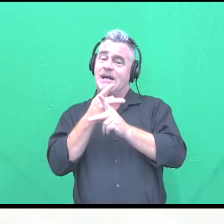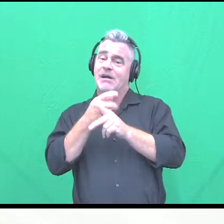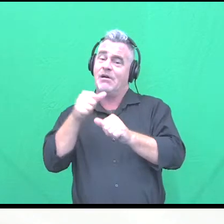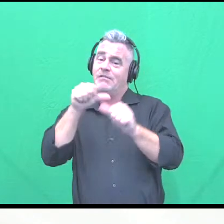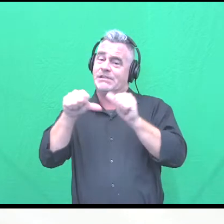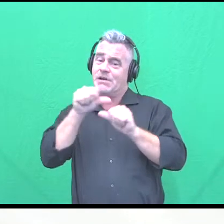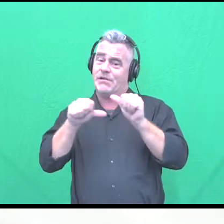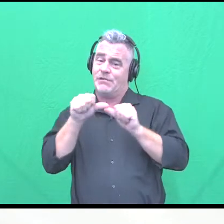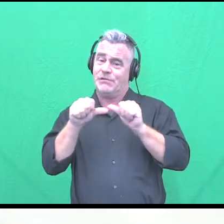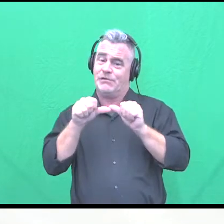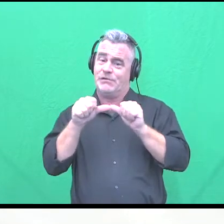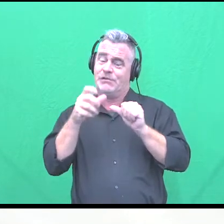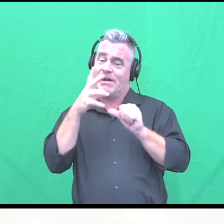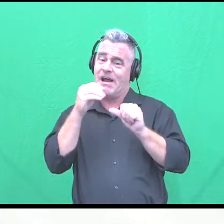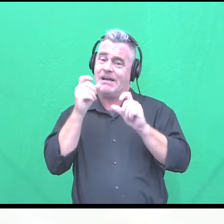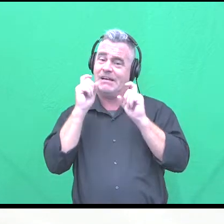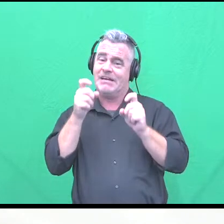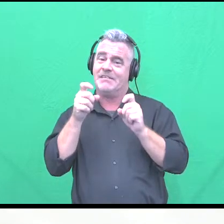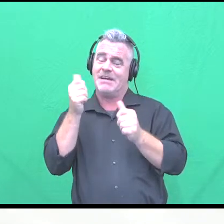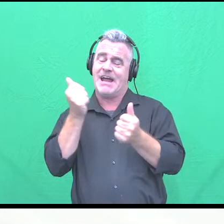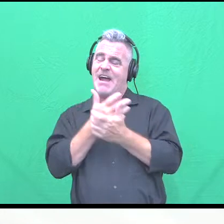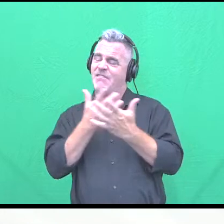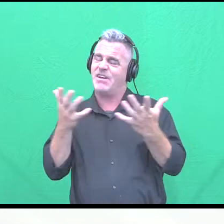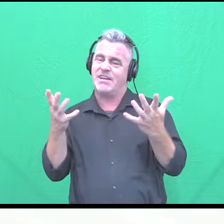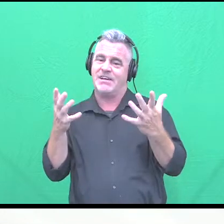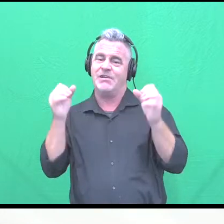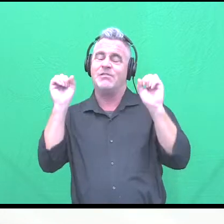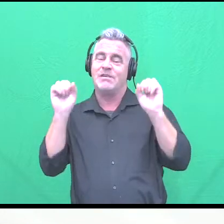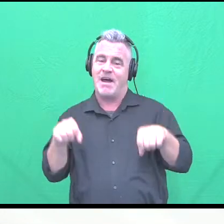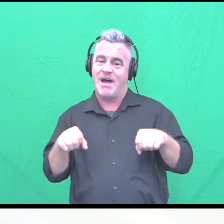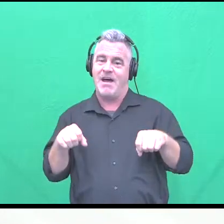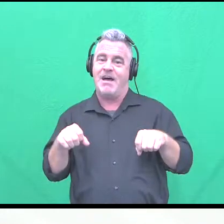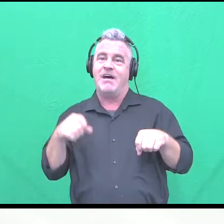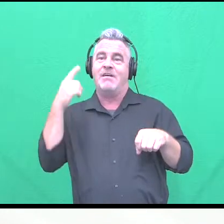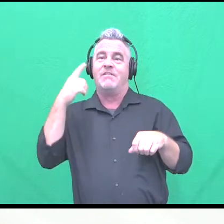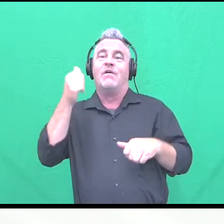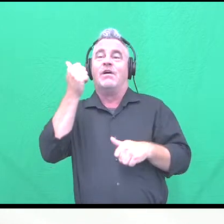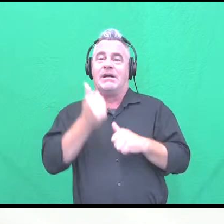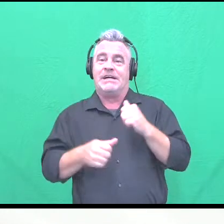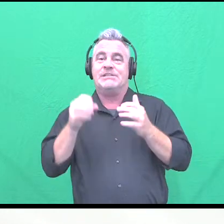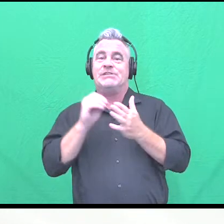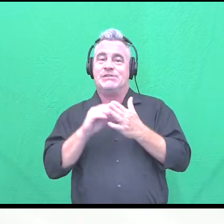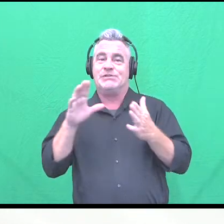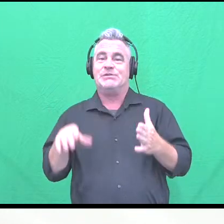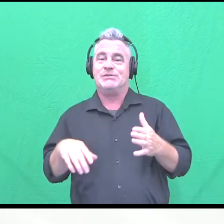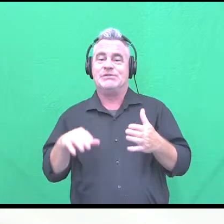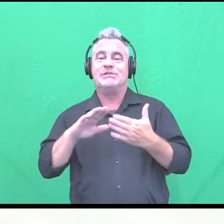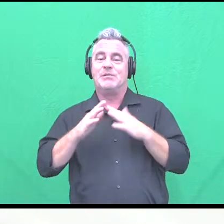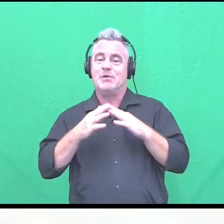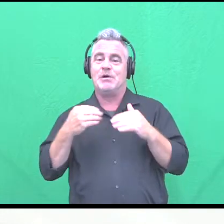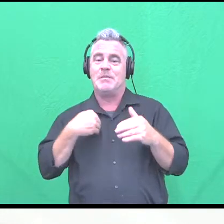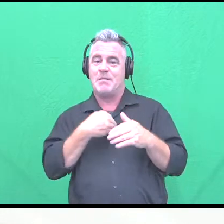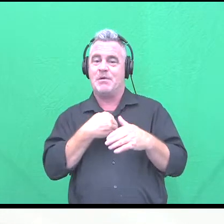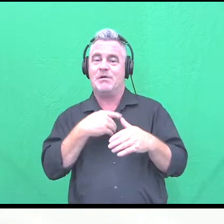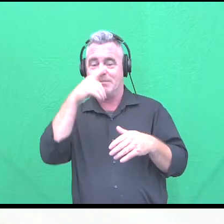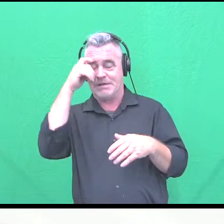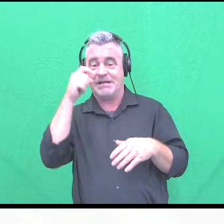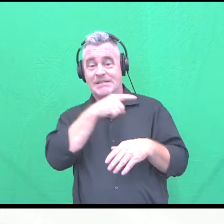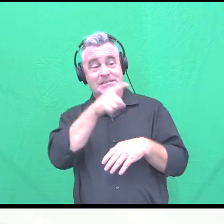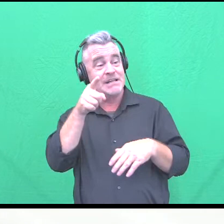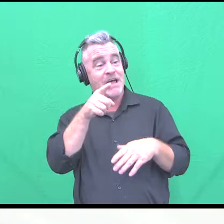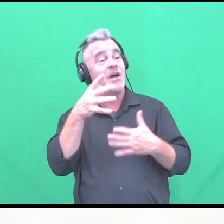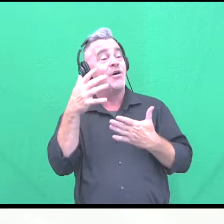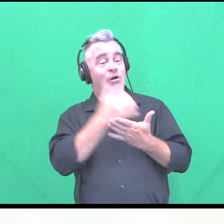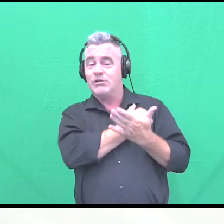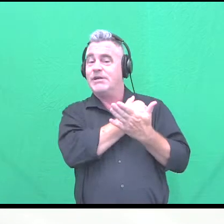other, and giving everything you can to every single one of our students and community members, because they deserve it.